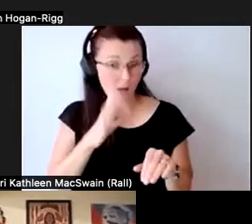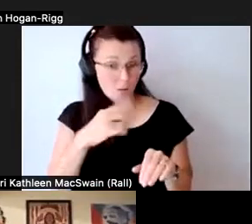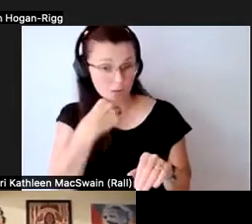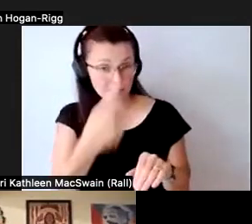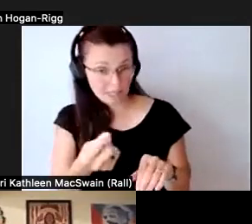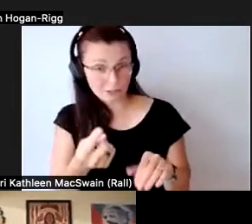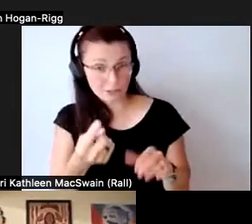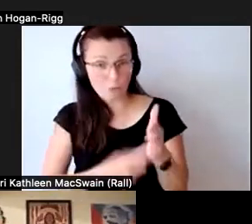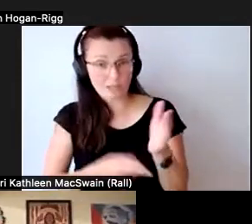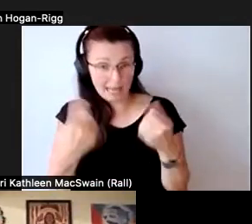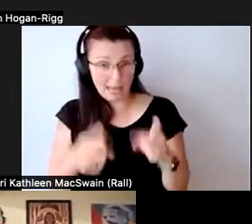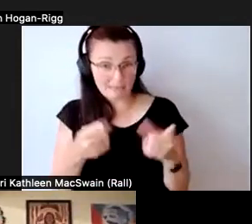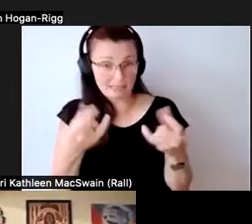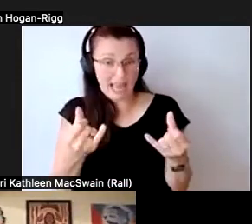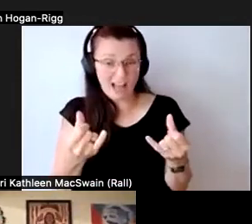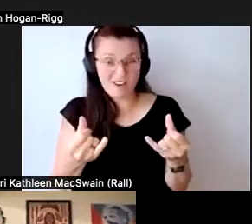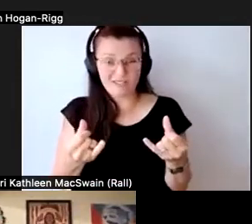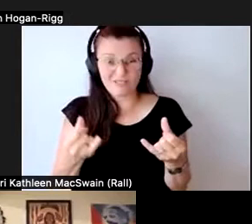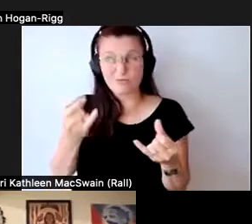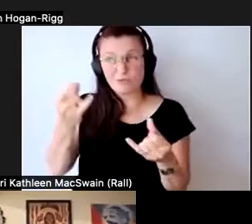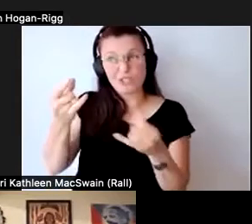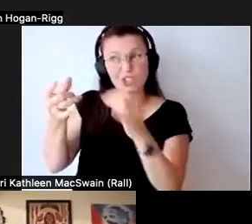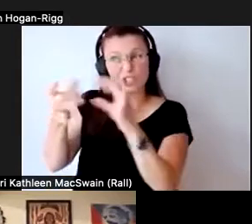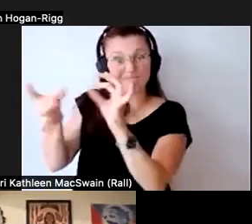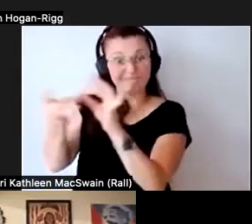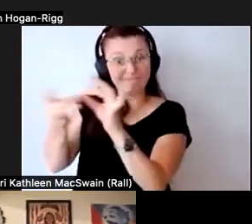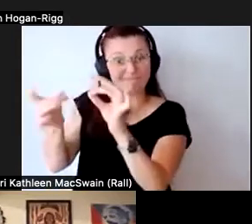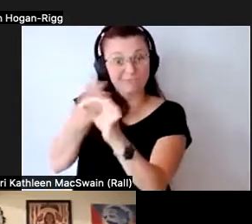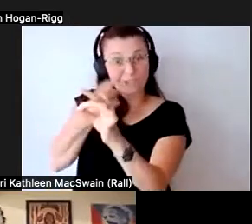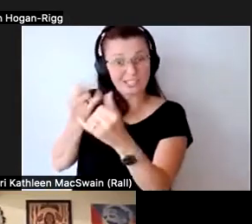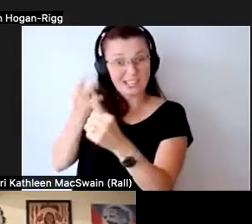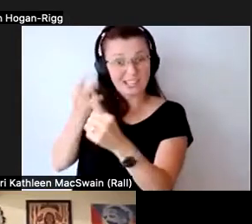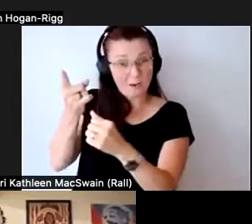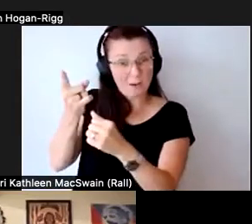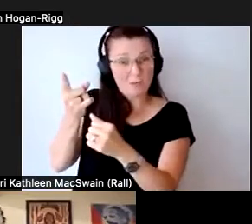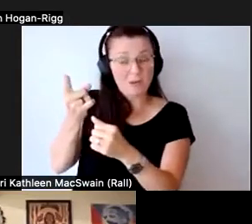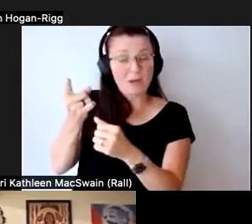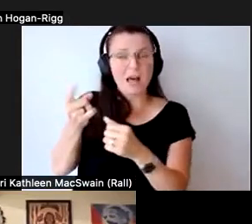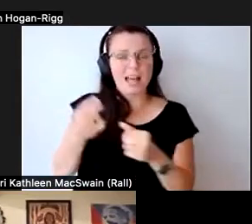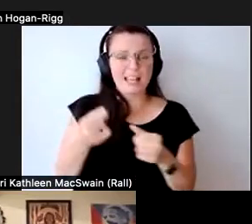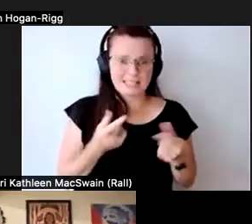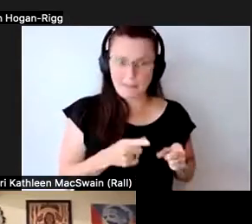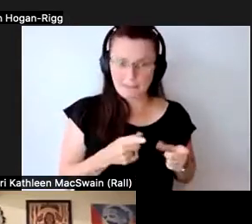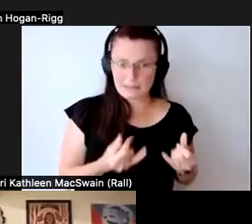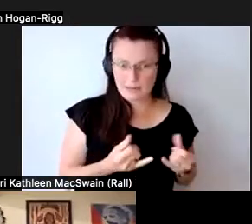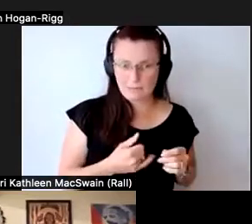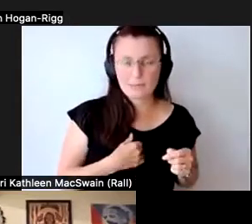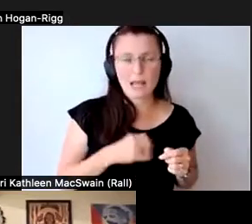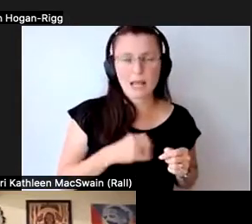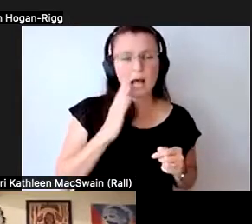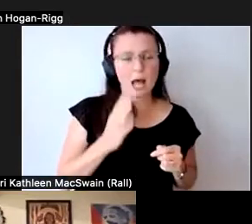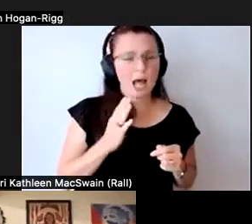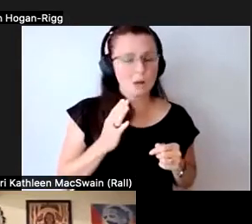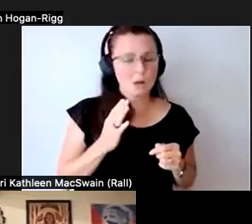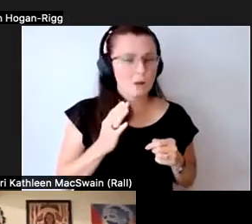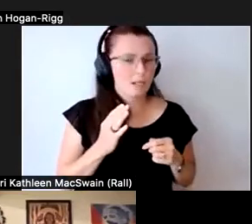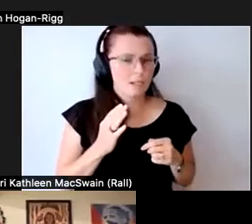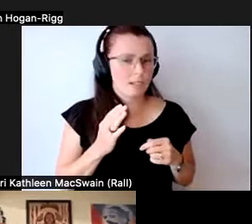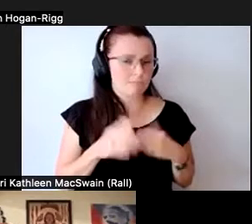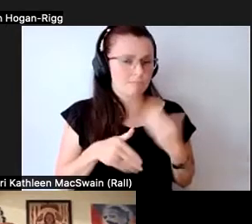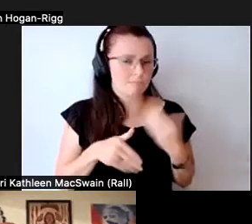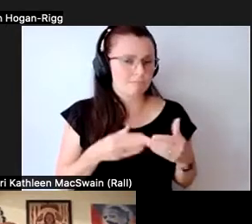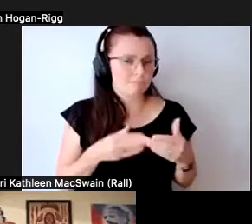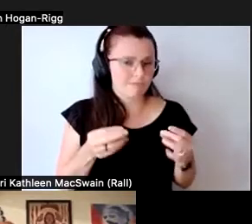happening. So I'm going to go pretty quickly so we can get into questions and answers. I really want to